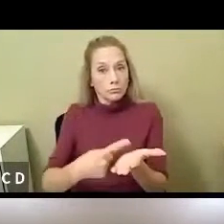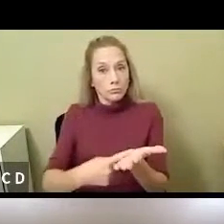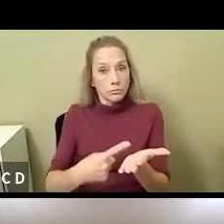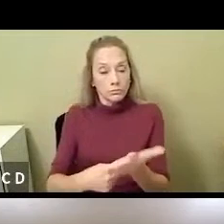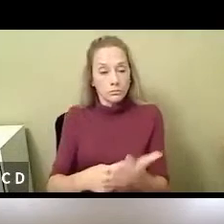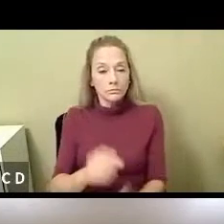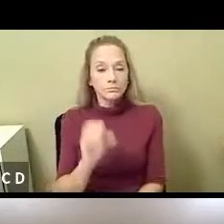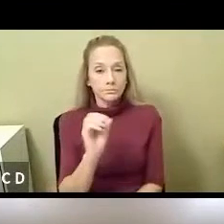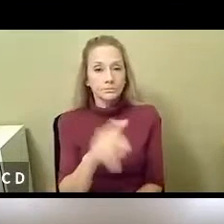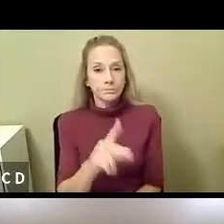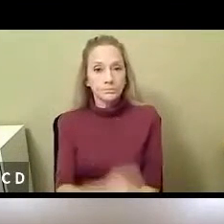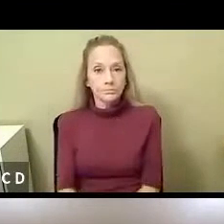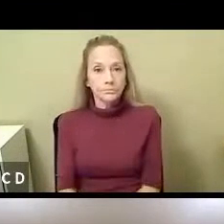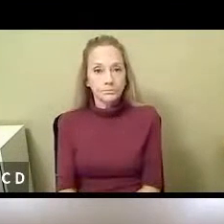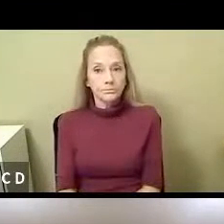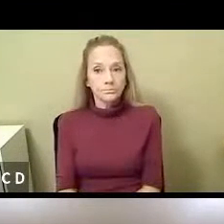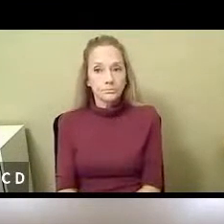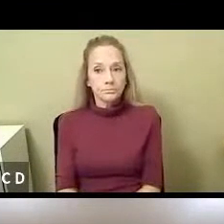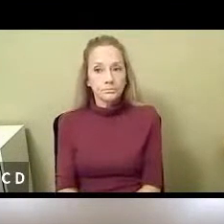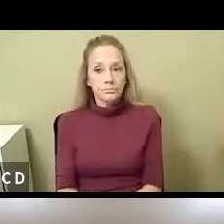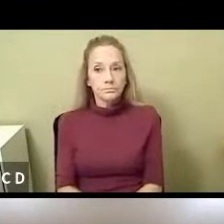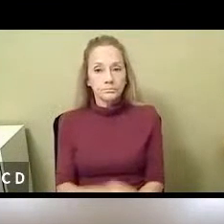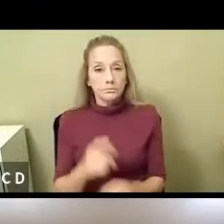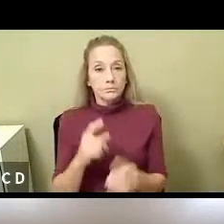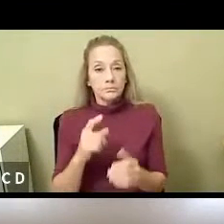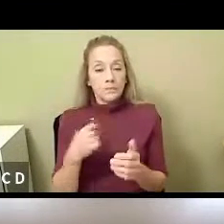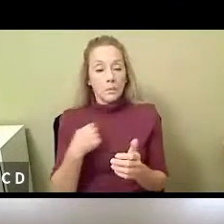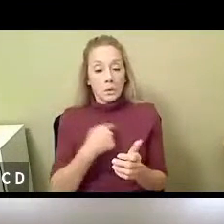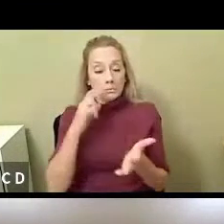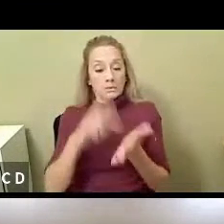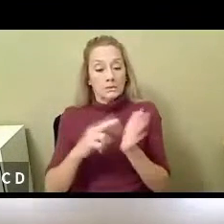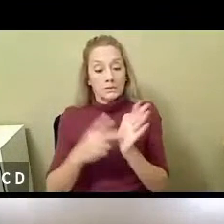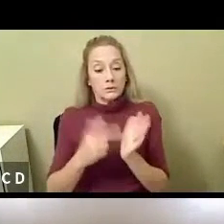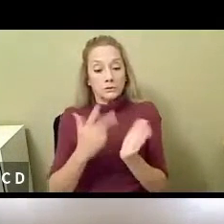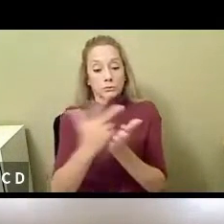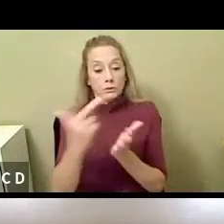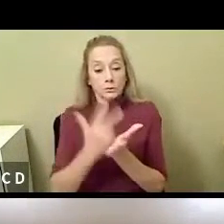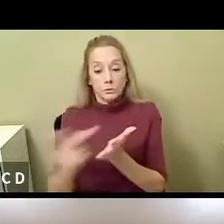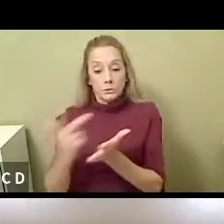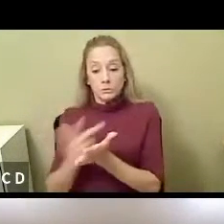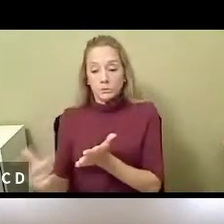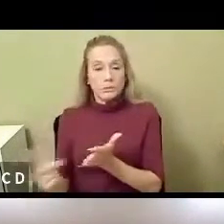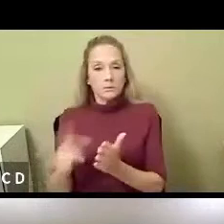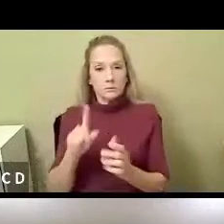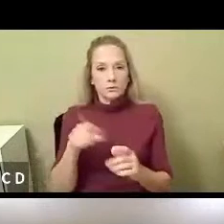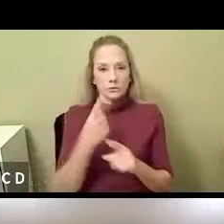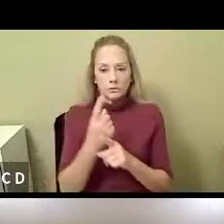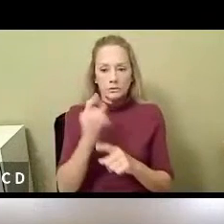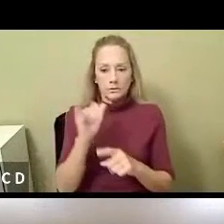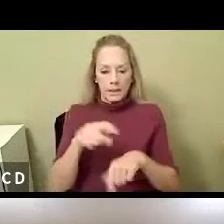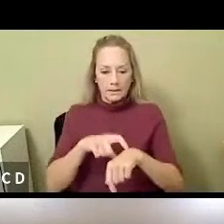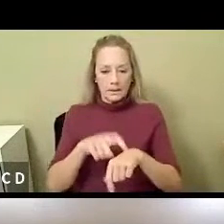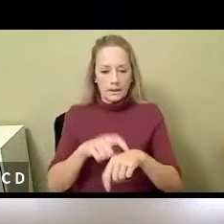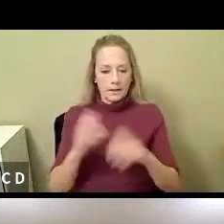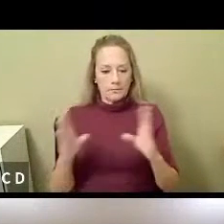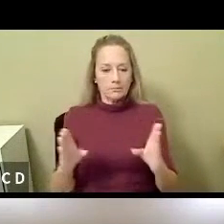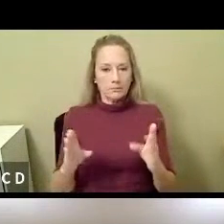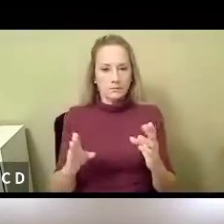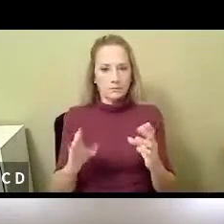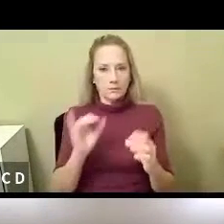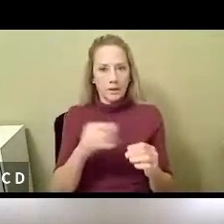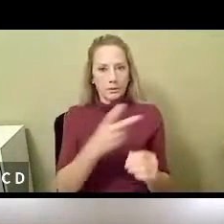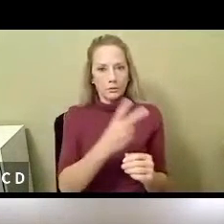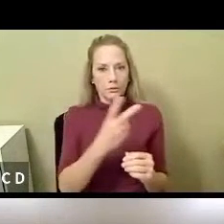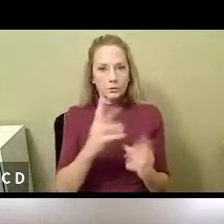Okay, yeah, and the intention would not be to permanently go to every 3 weeks. I think it would only be for those 2 where we're running into